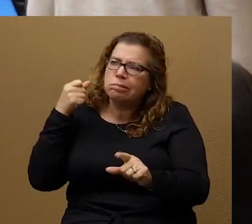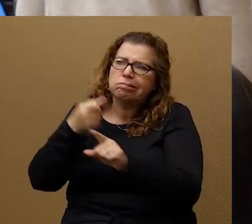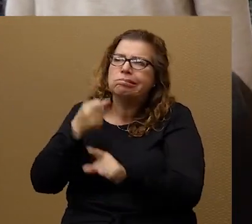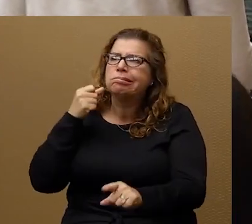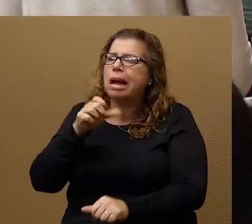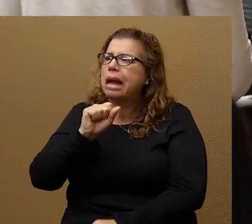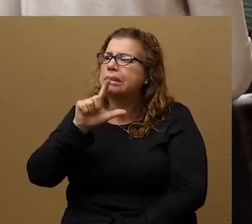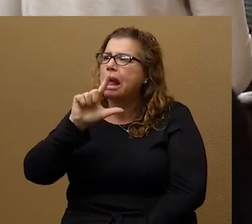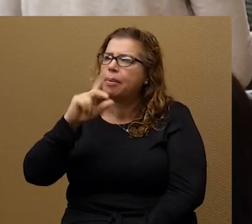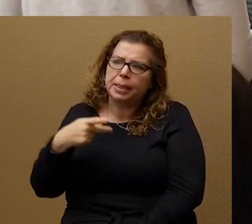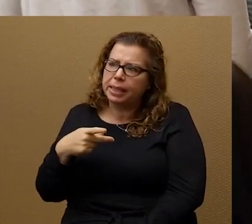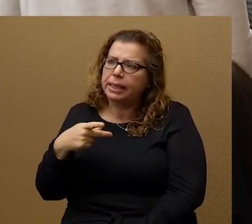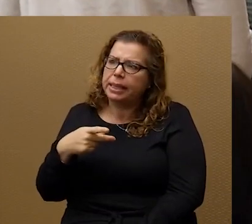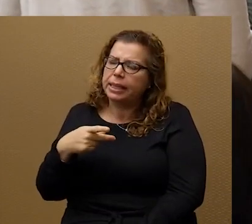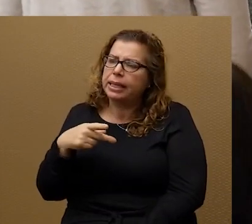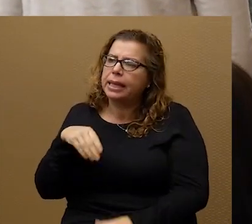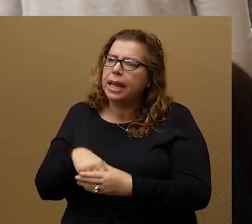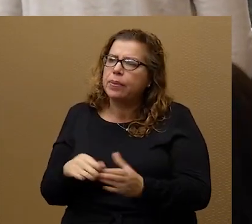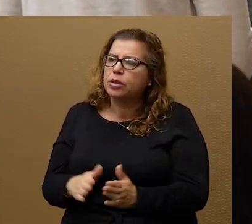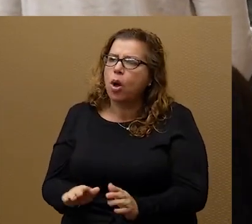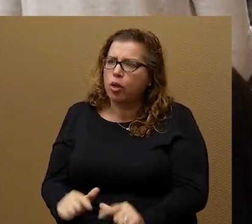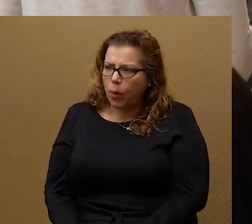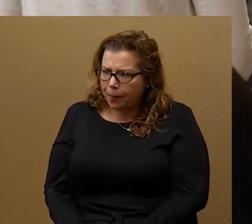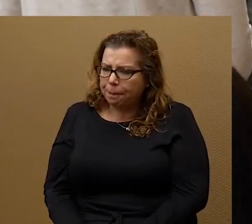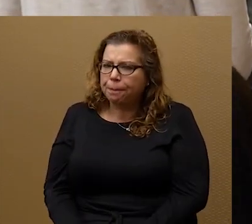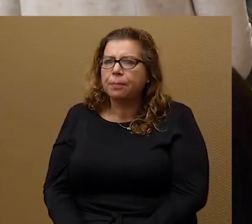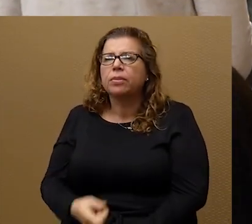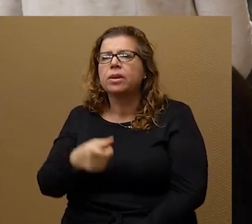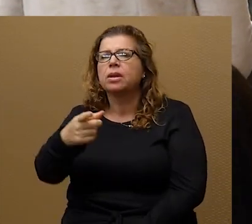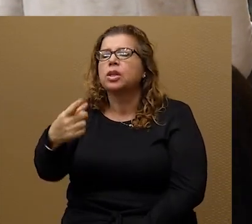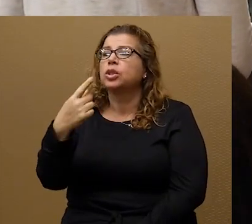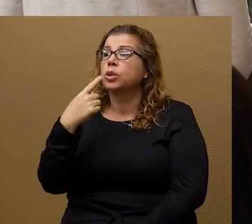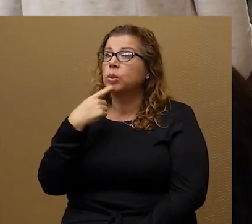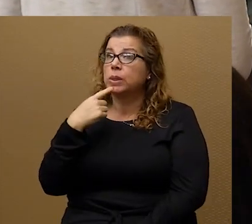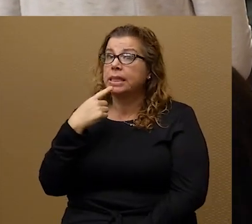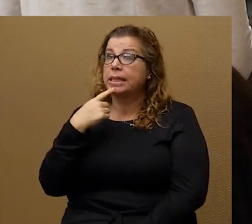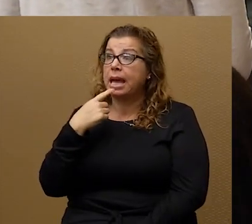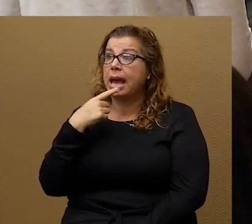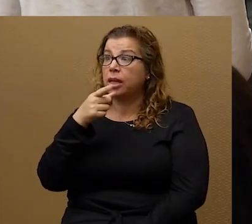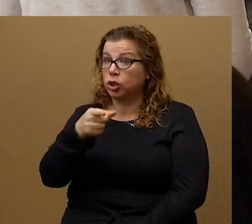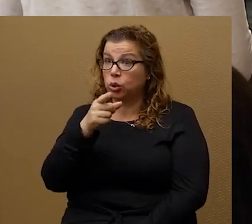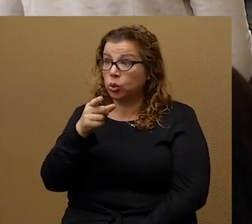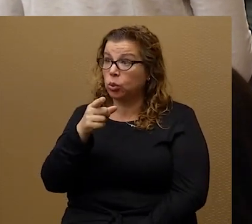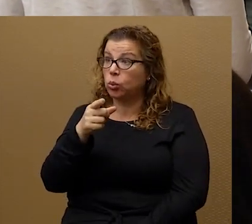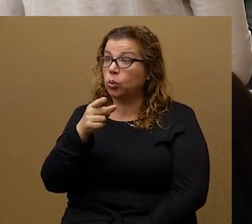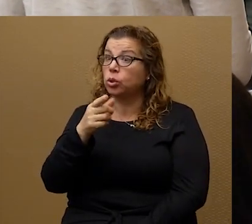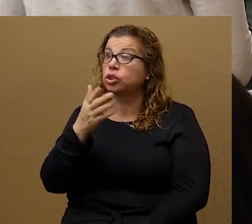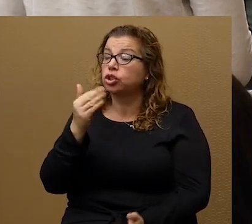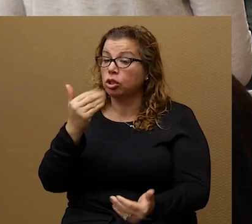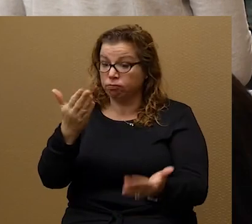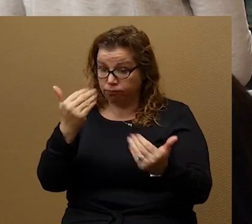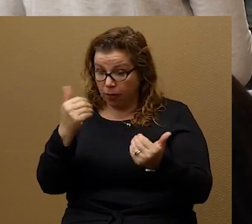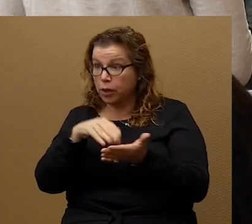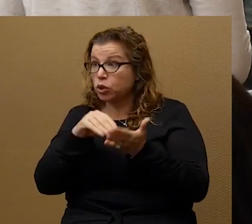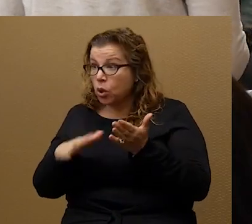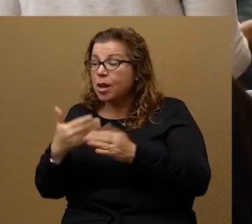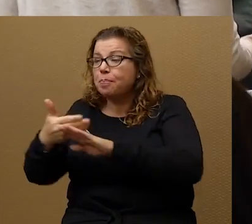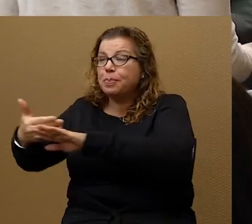a small group and was hitting the speech pathologist. And you said that if you took the student and gave them attention before the session, that